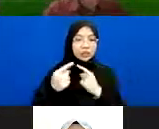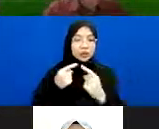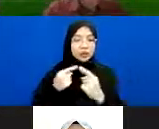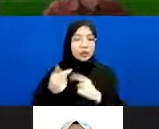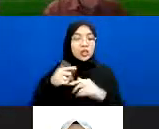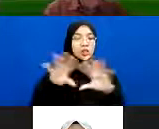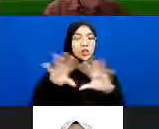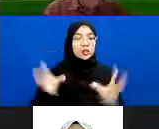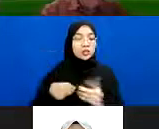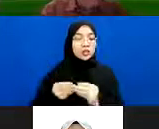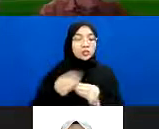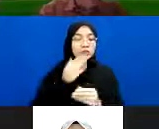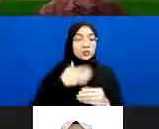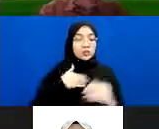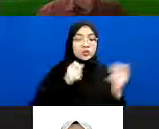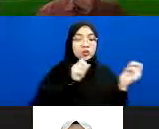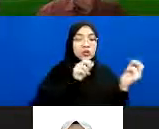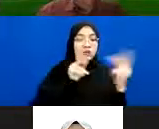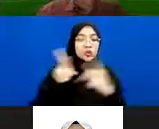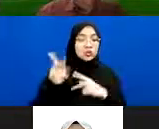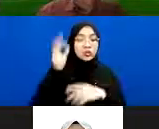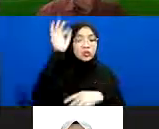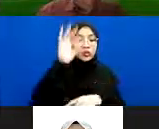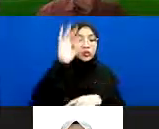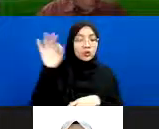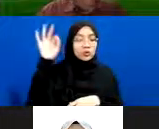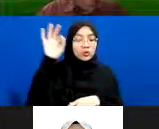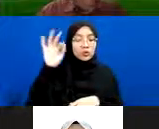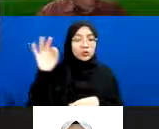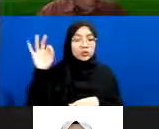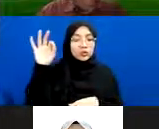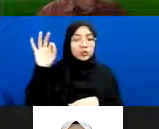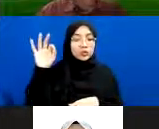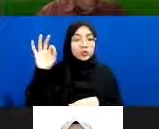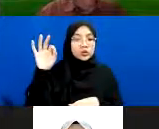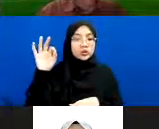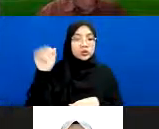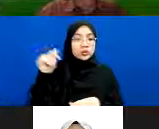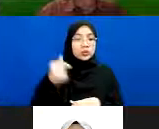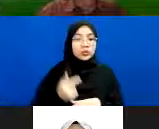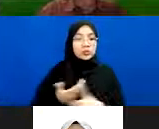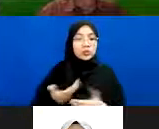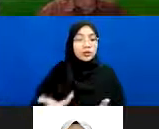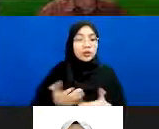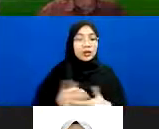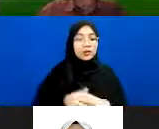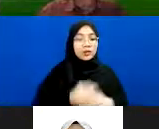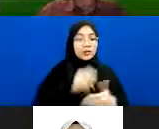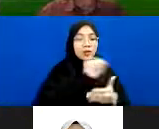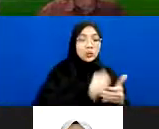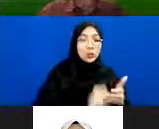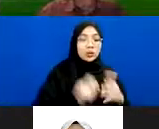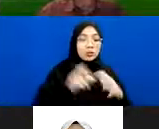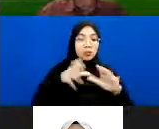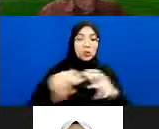decades. Inclusion as a concept is a philosophy that urges schools, neighborhoods,